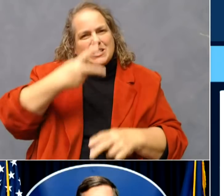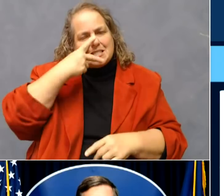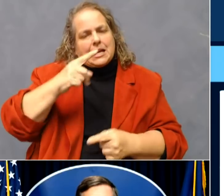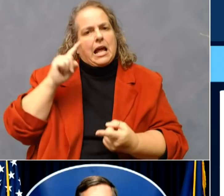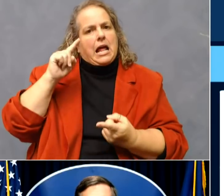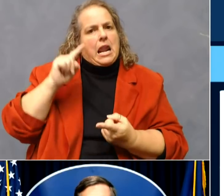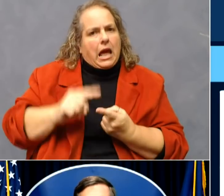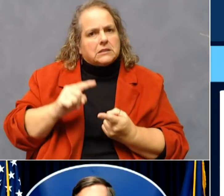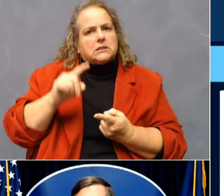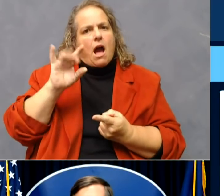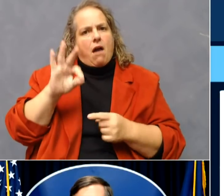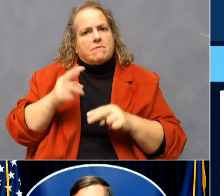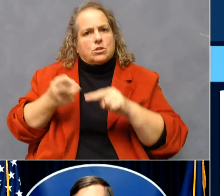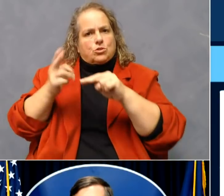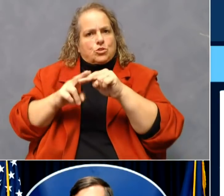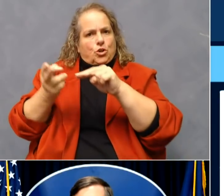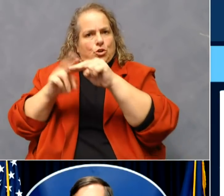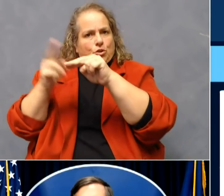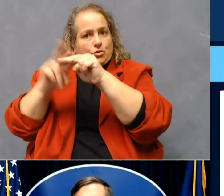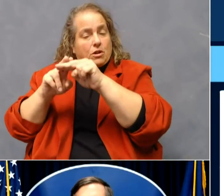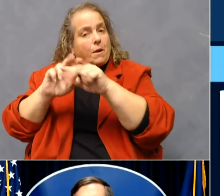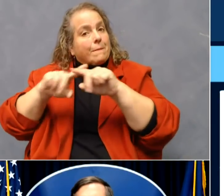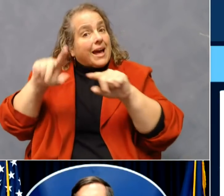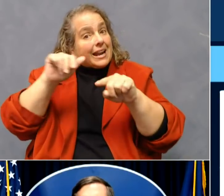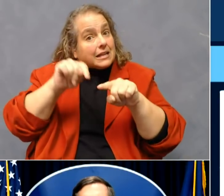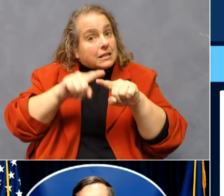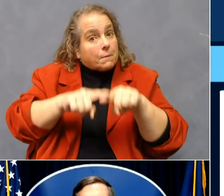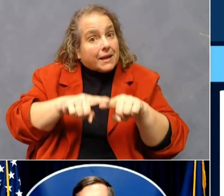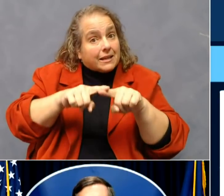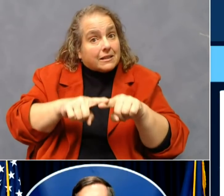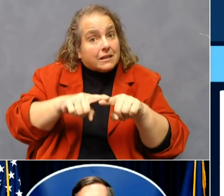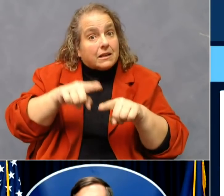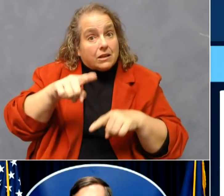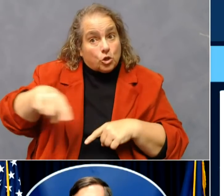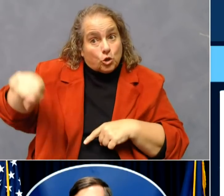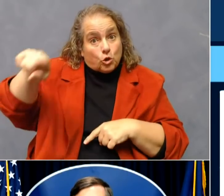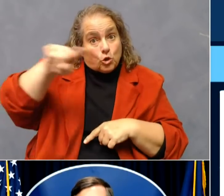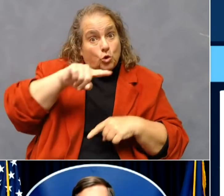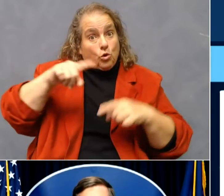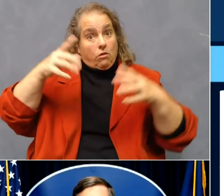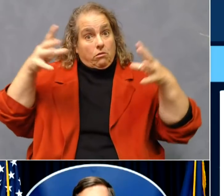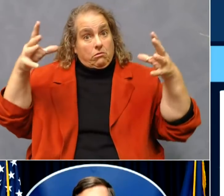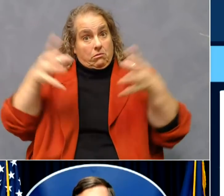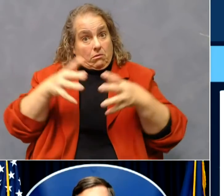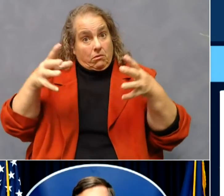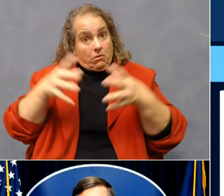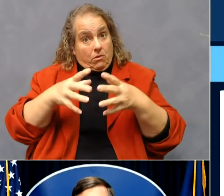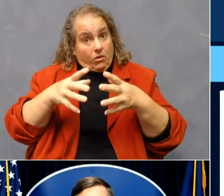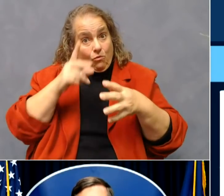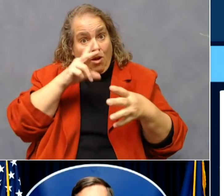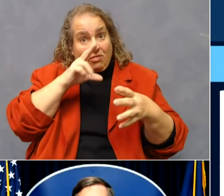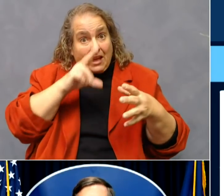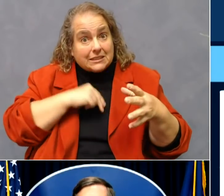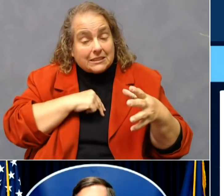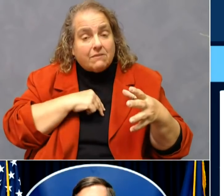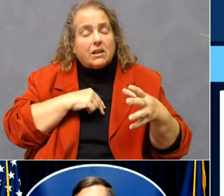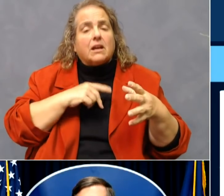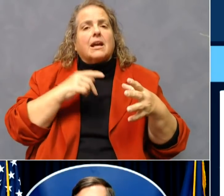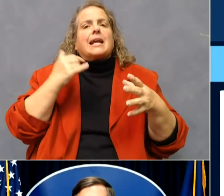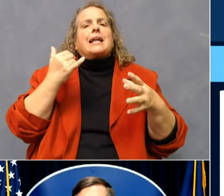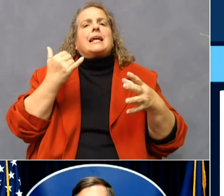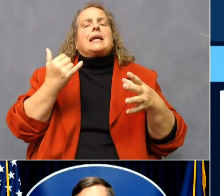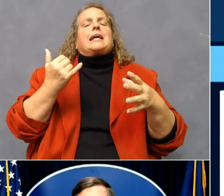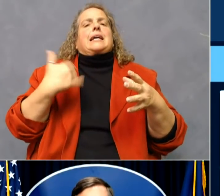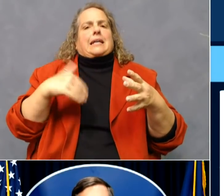get together in large groups or who traveled in now doing their part to make sure they don't spread the virus. So again, please follow